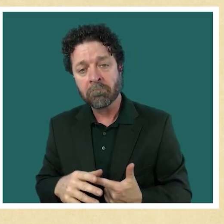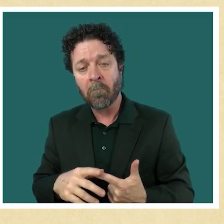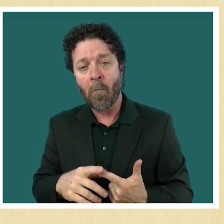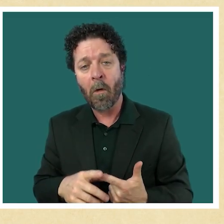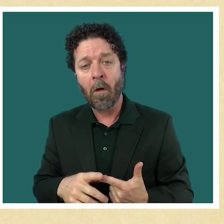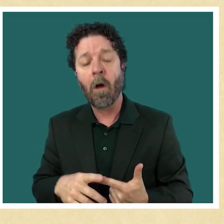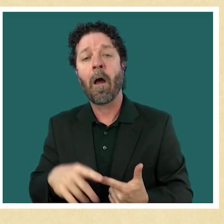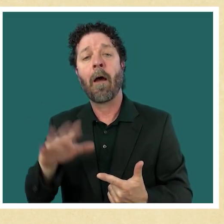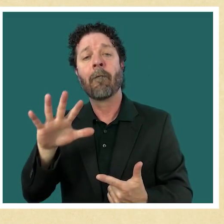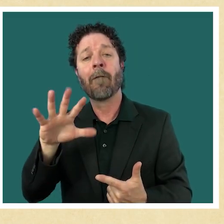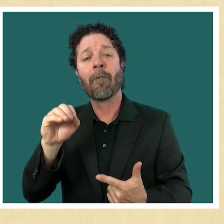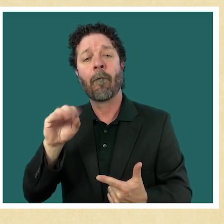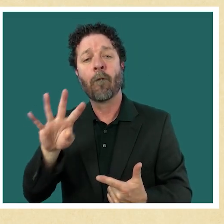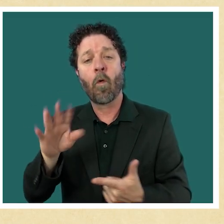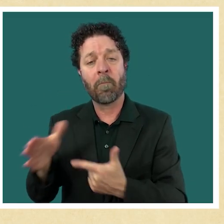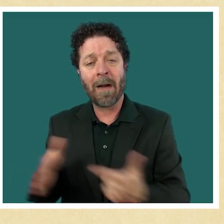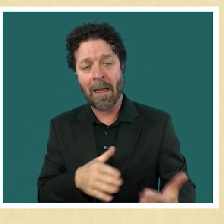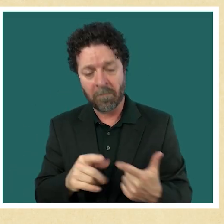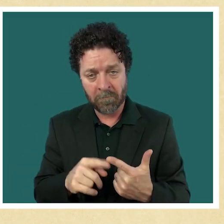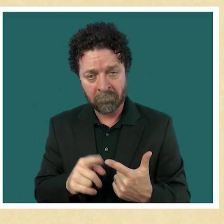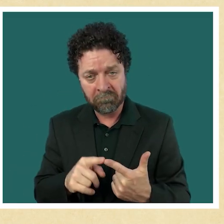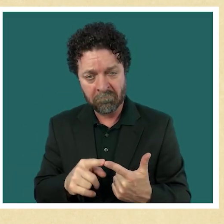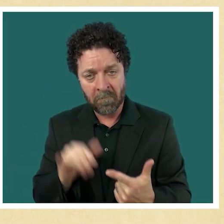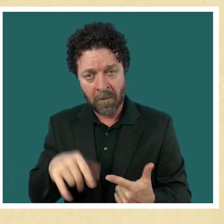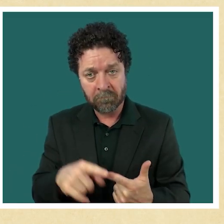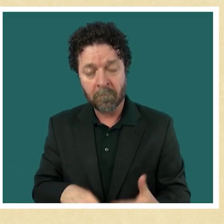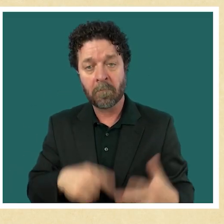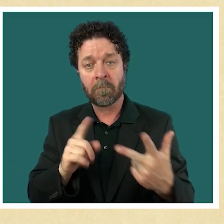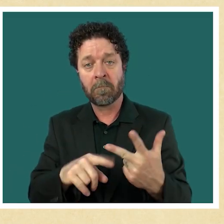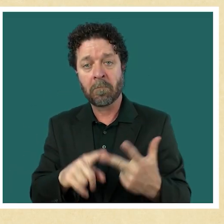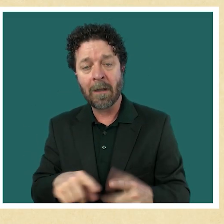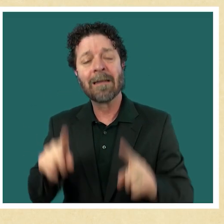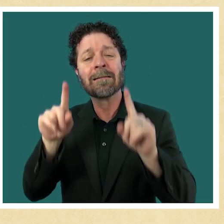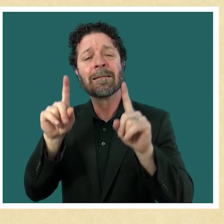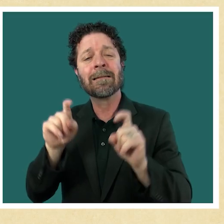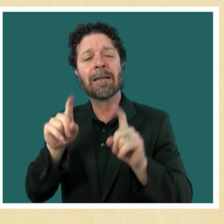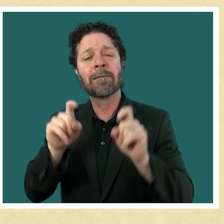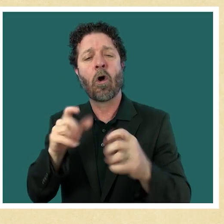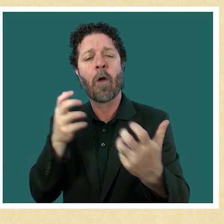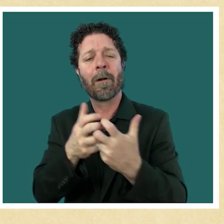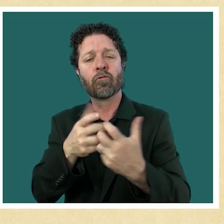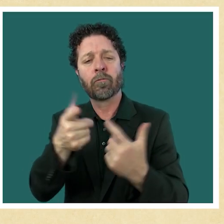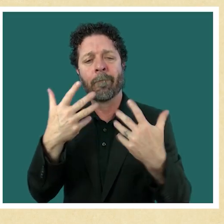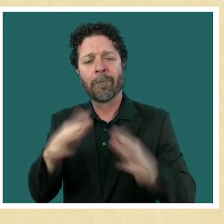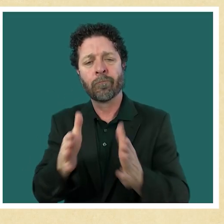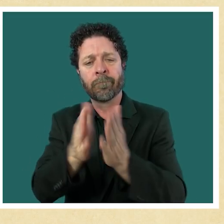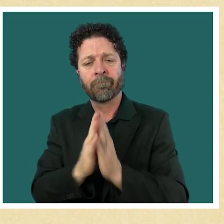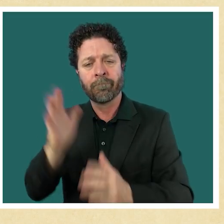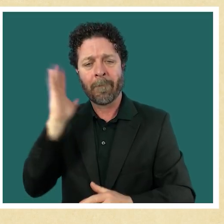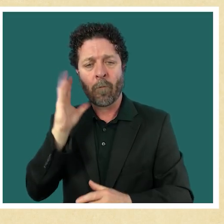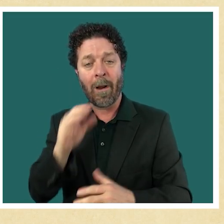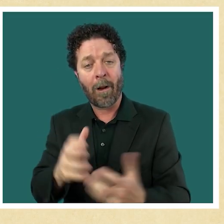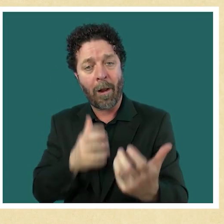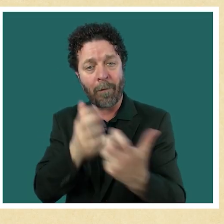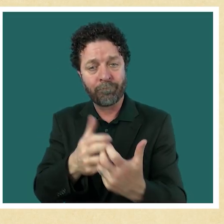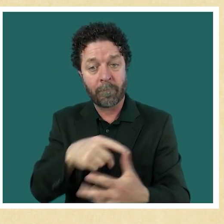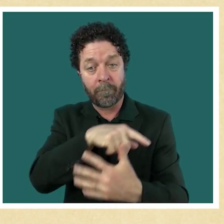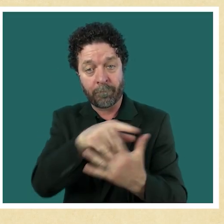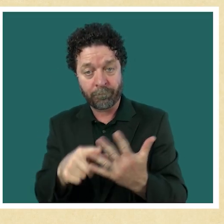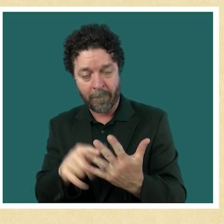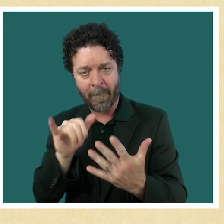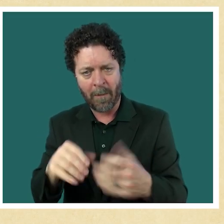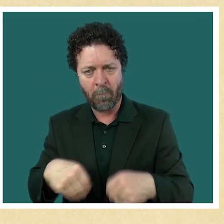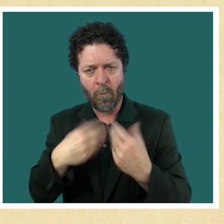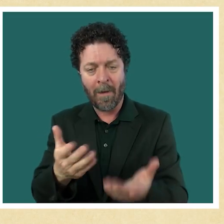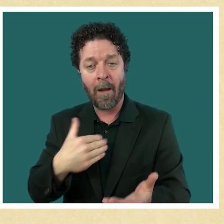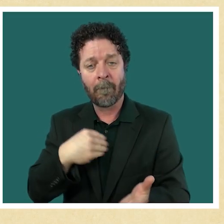or IEPs, 504 plans, or proof of past testing accommodations that discuss your